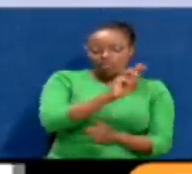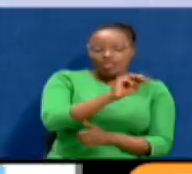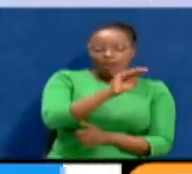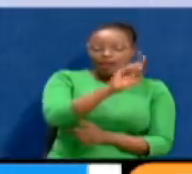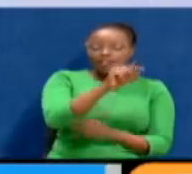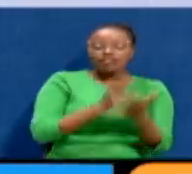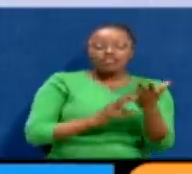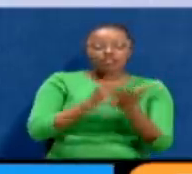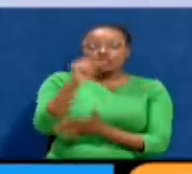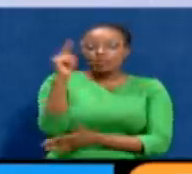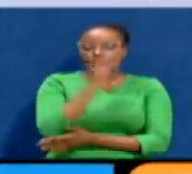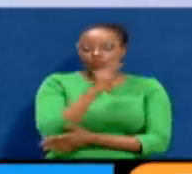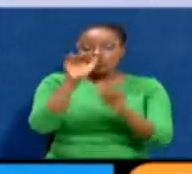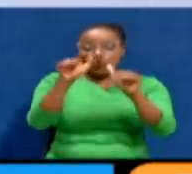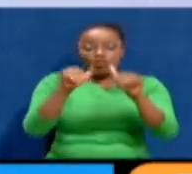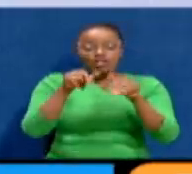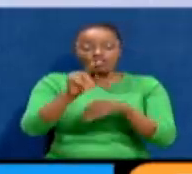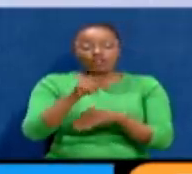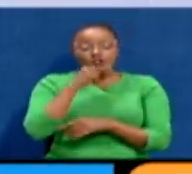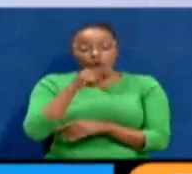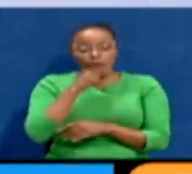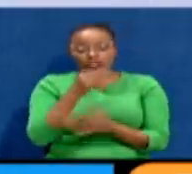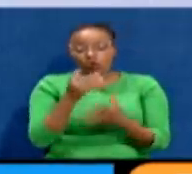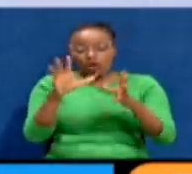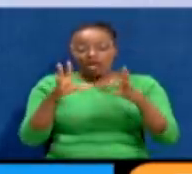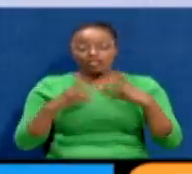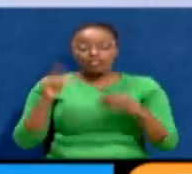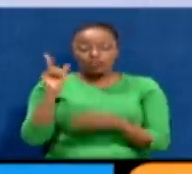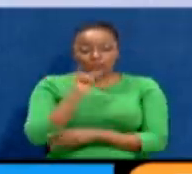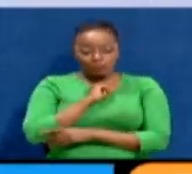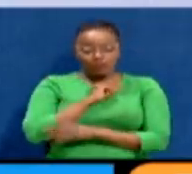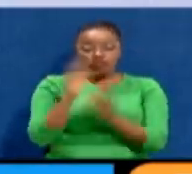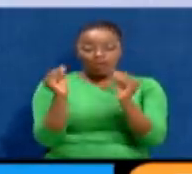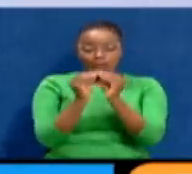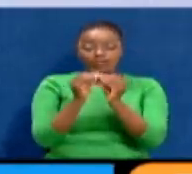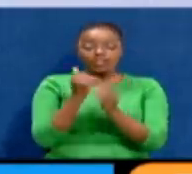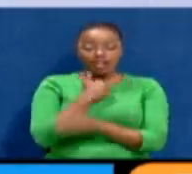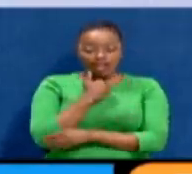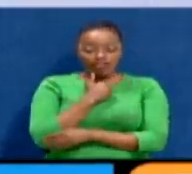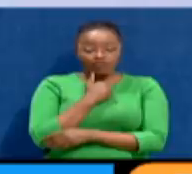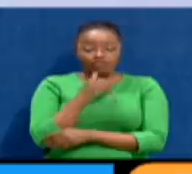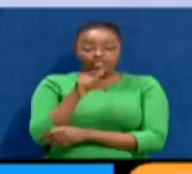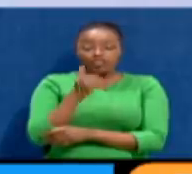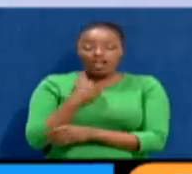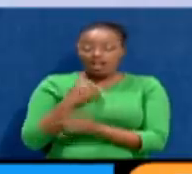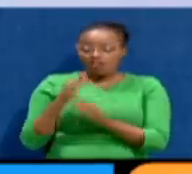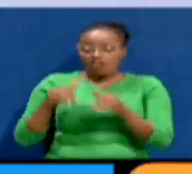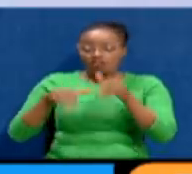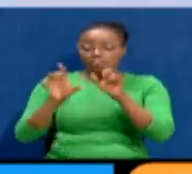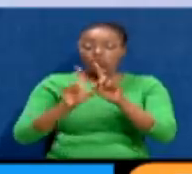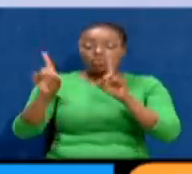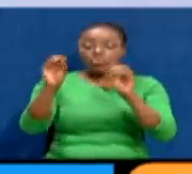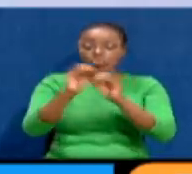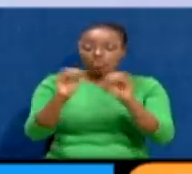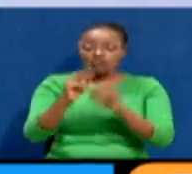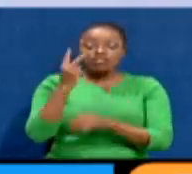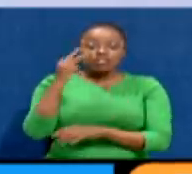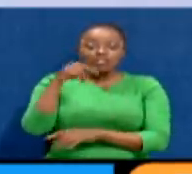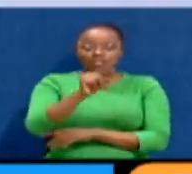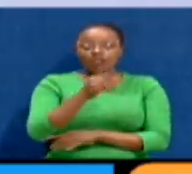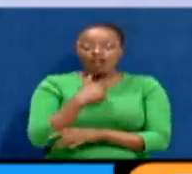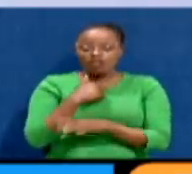honest gentleman. I was waiting to hear whether he would concede that he was in a meeting where there was no social distancing, and I could see